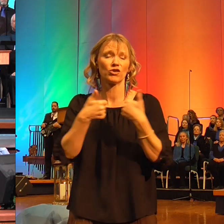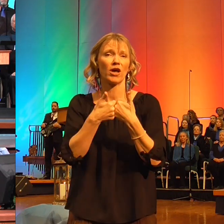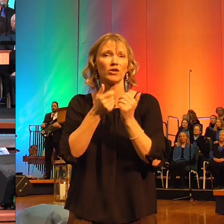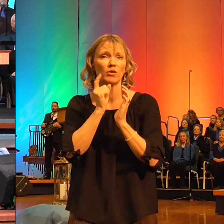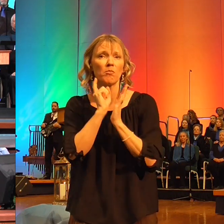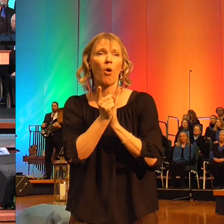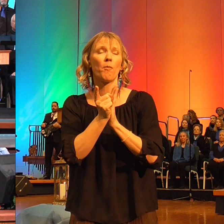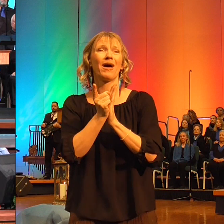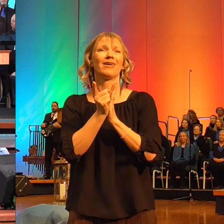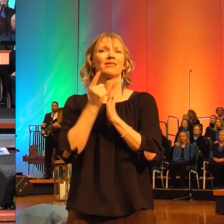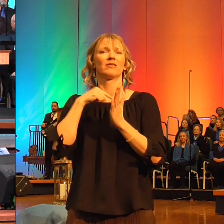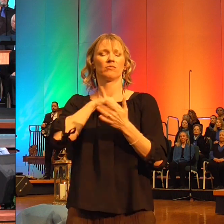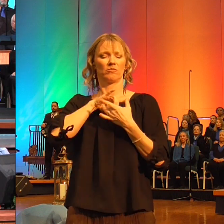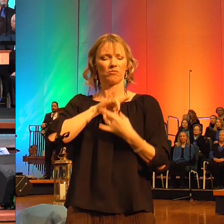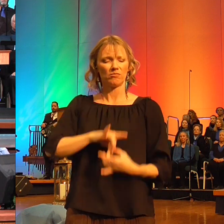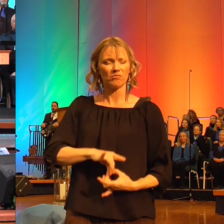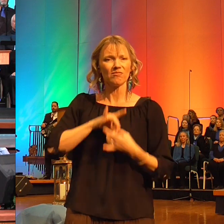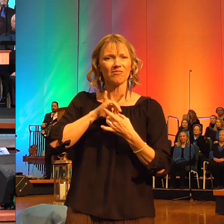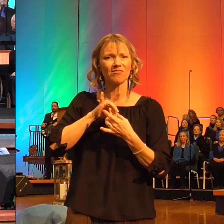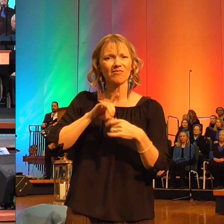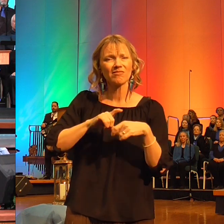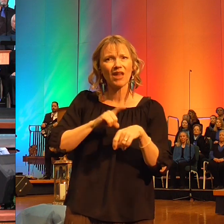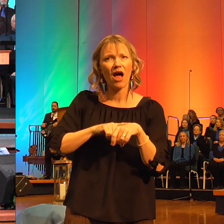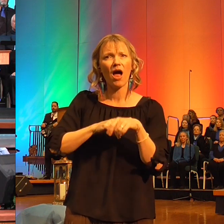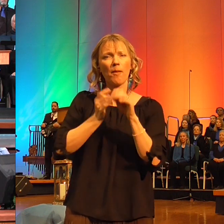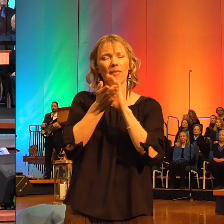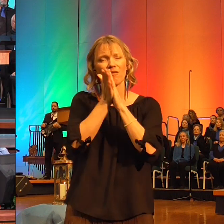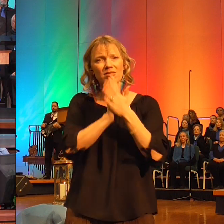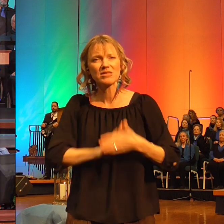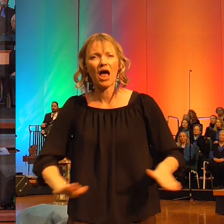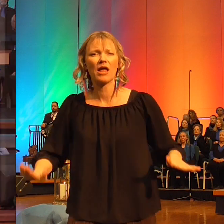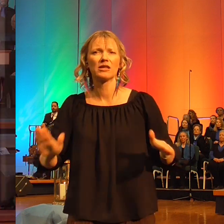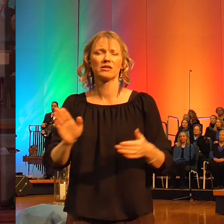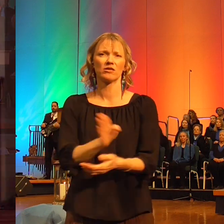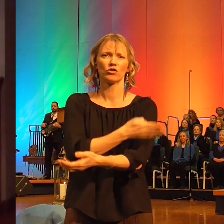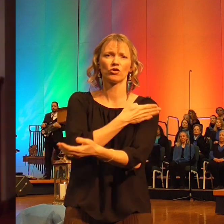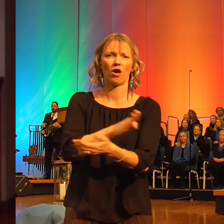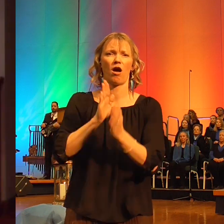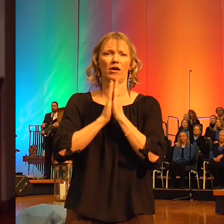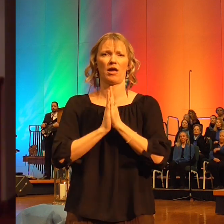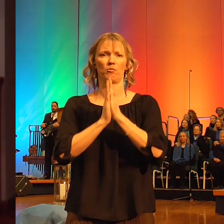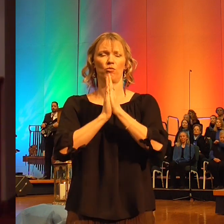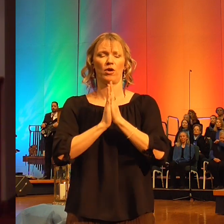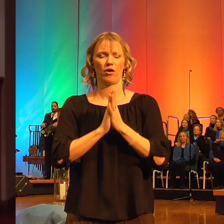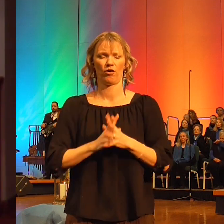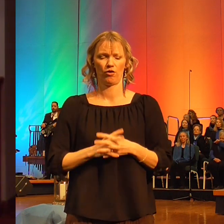time of silence, of song, and of prayer.